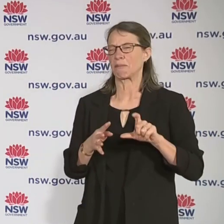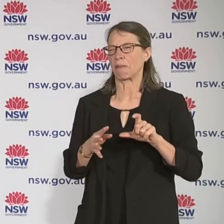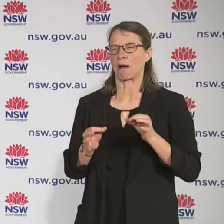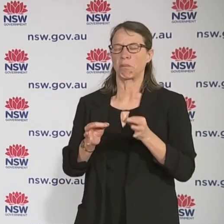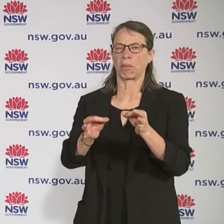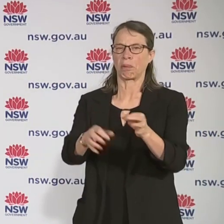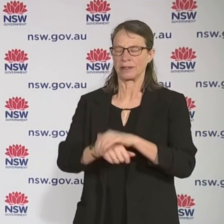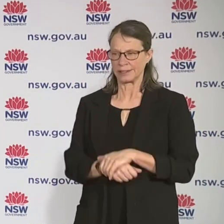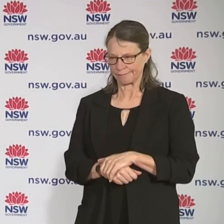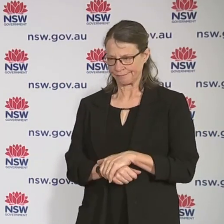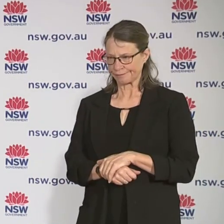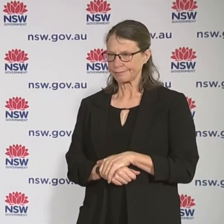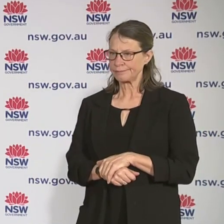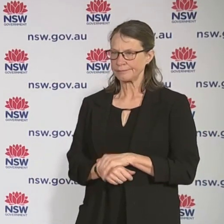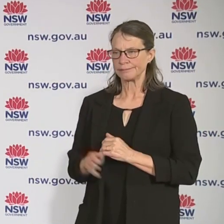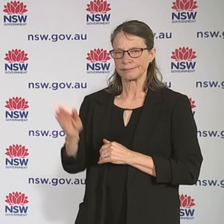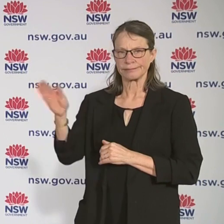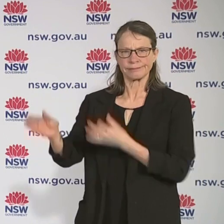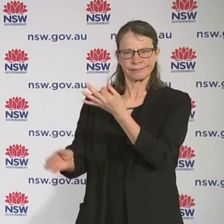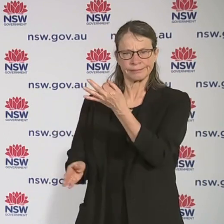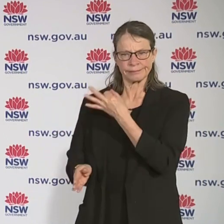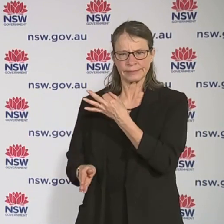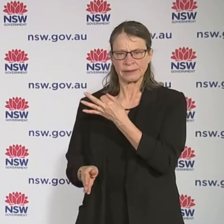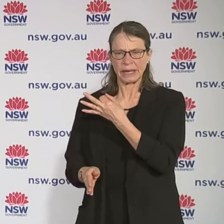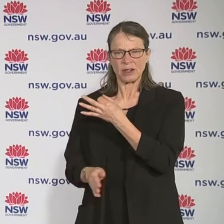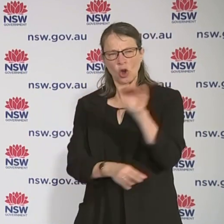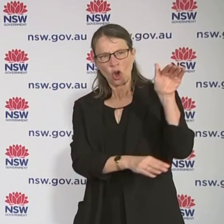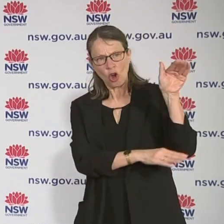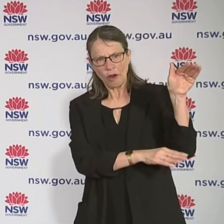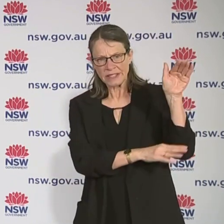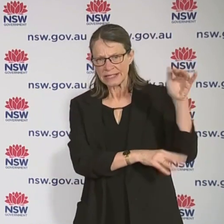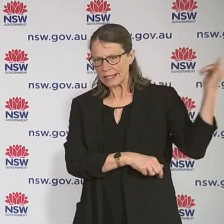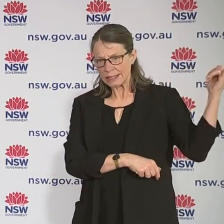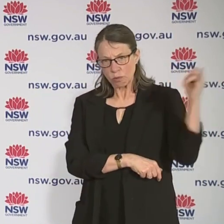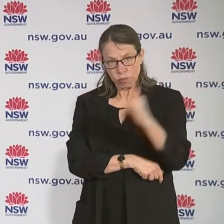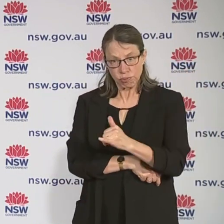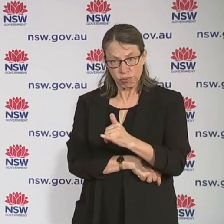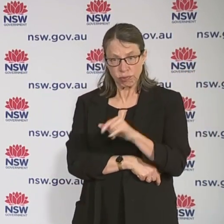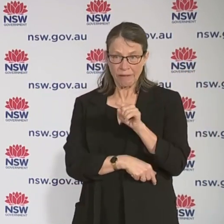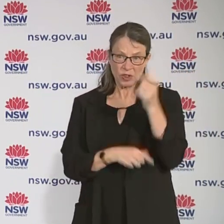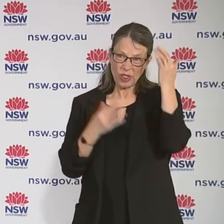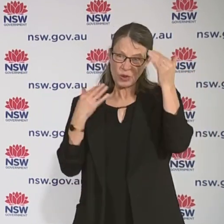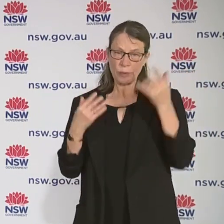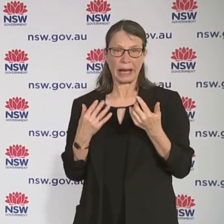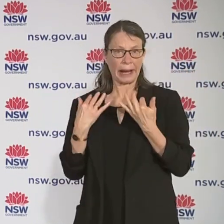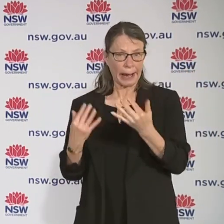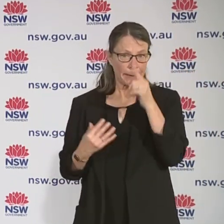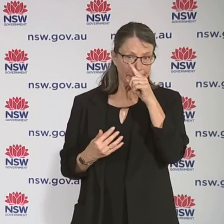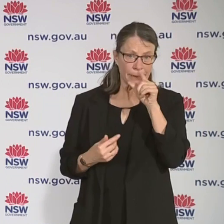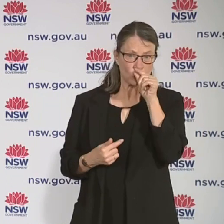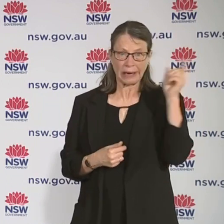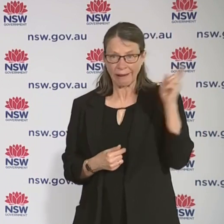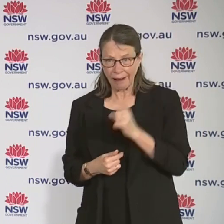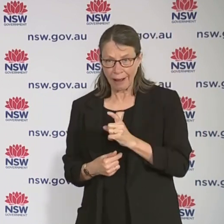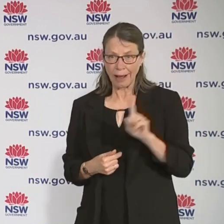what perhaps. Is there any figures that you have been considering in terms of how many people will be coming in? Yeah, so automatically when we hit 80% double